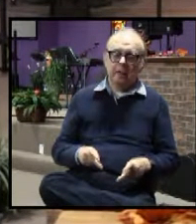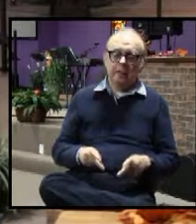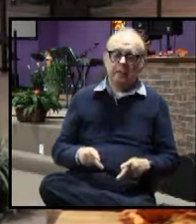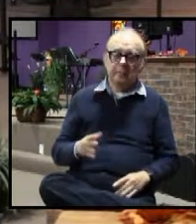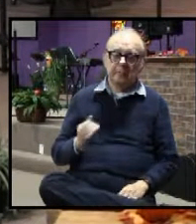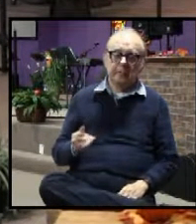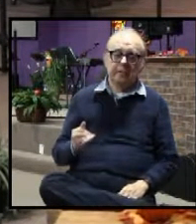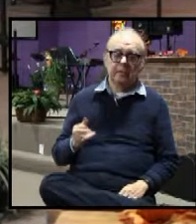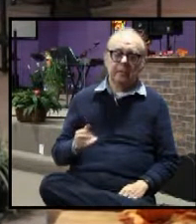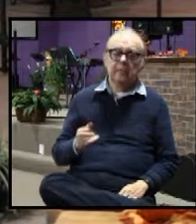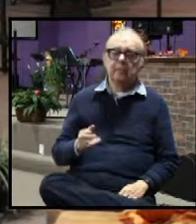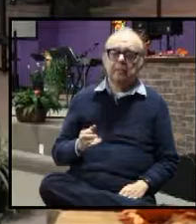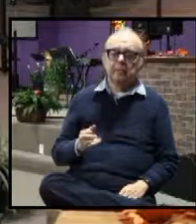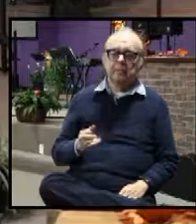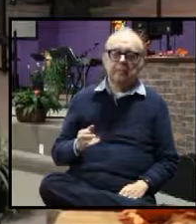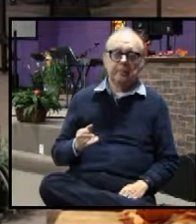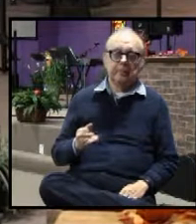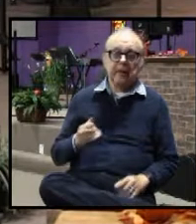else because